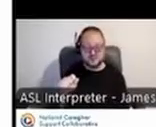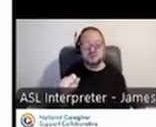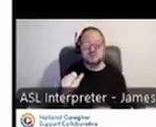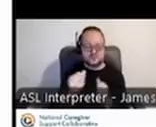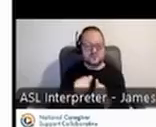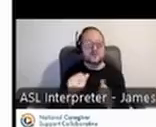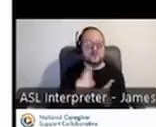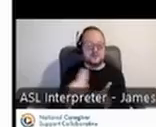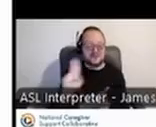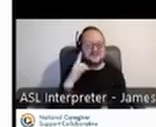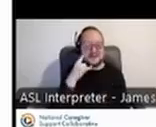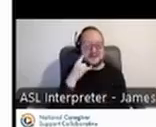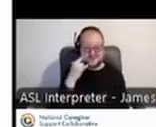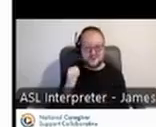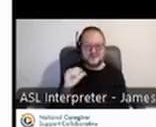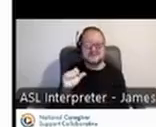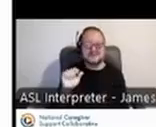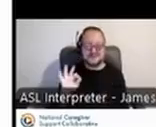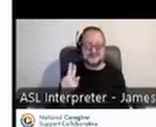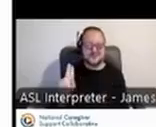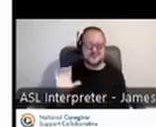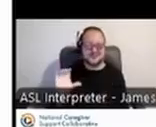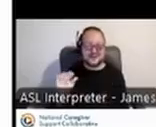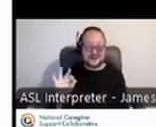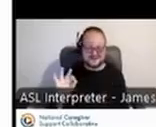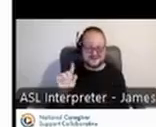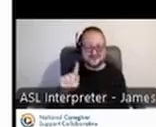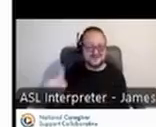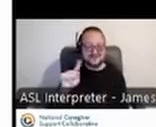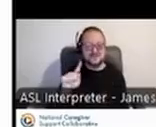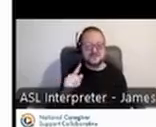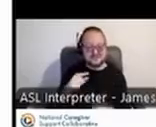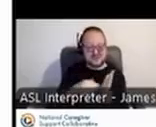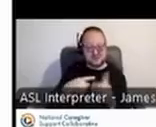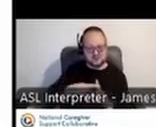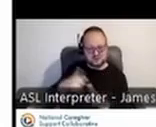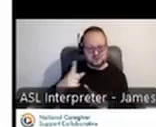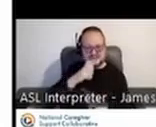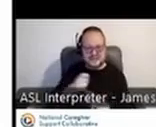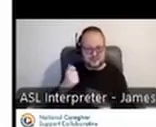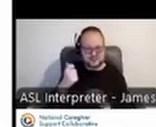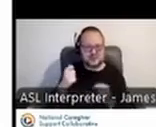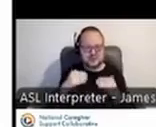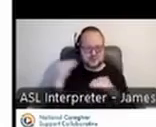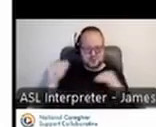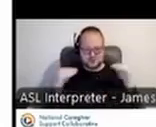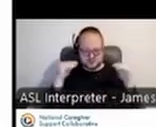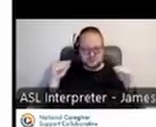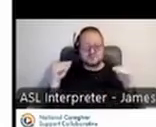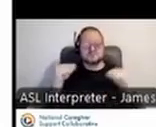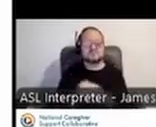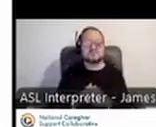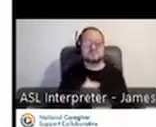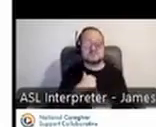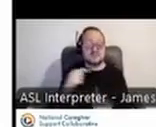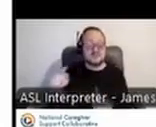or UCSF. Anna is a geriatrician and the director of Caregivers as Partners in Care Teams, which is